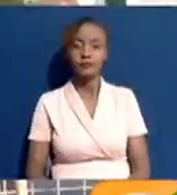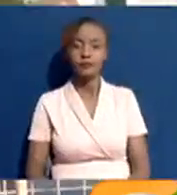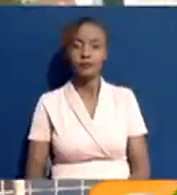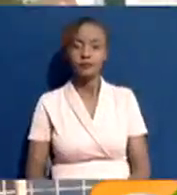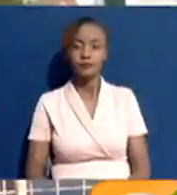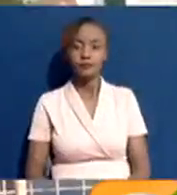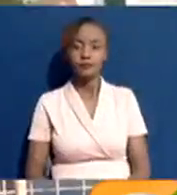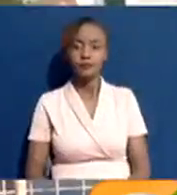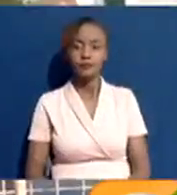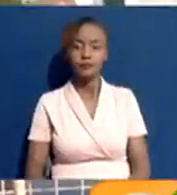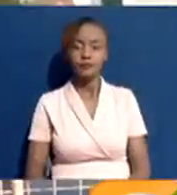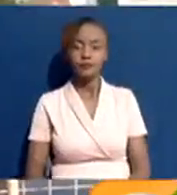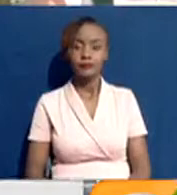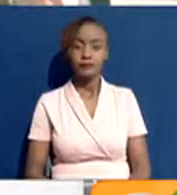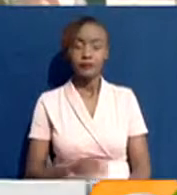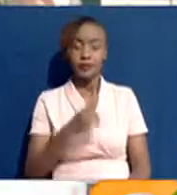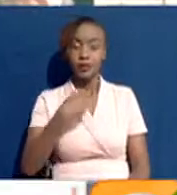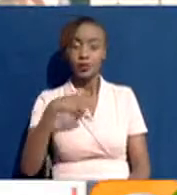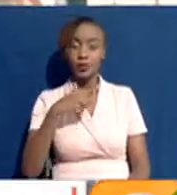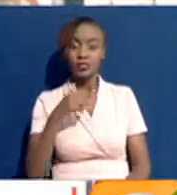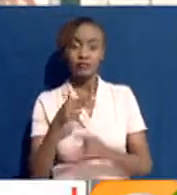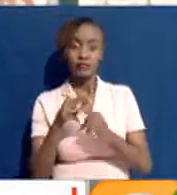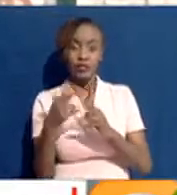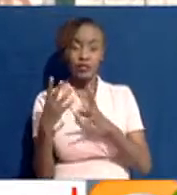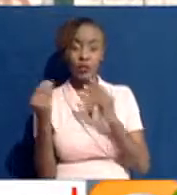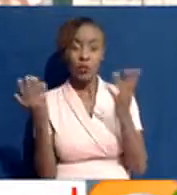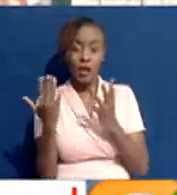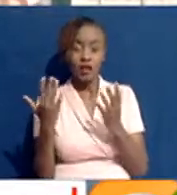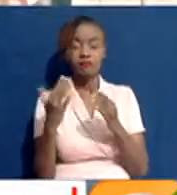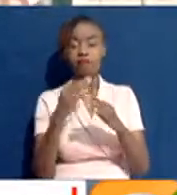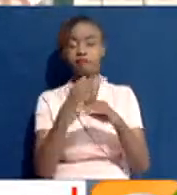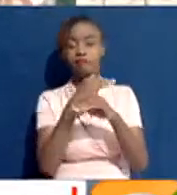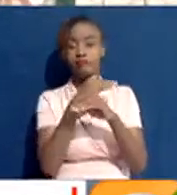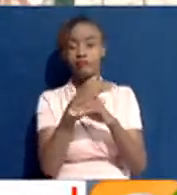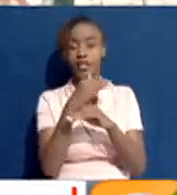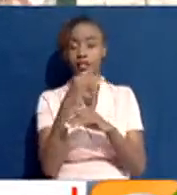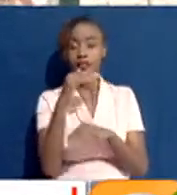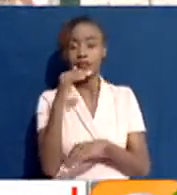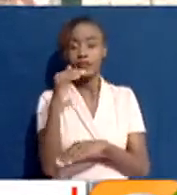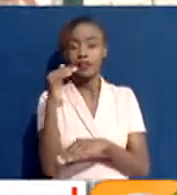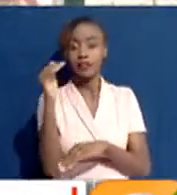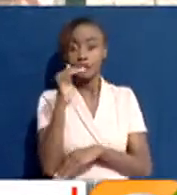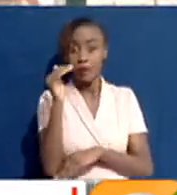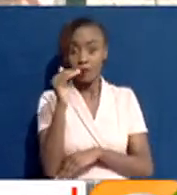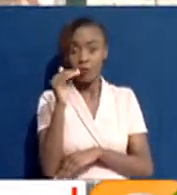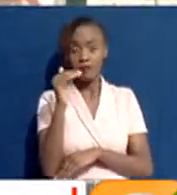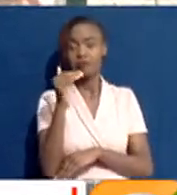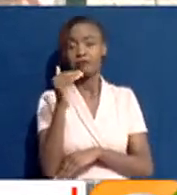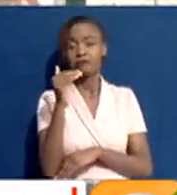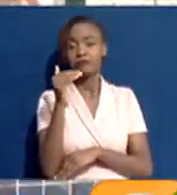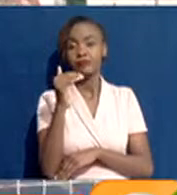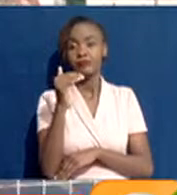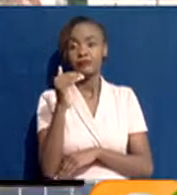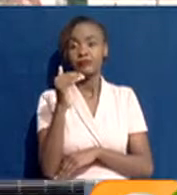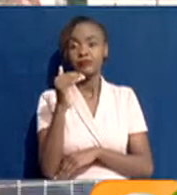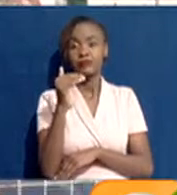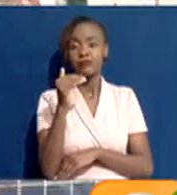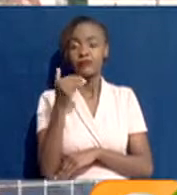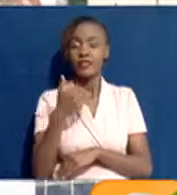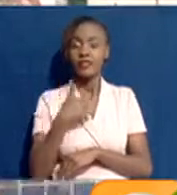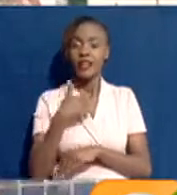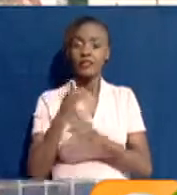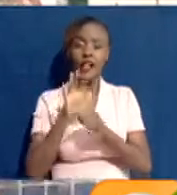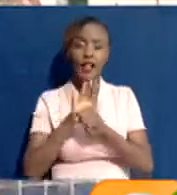We are going to Harare. We are very hopeful because a lot is at stake, as a lot has been